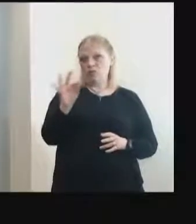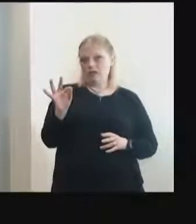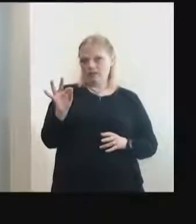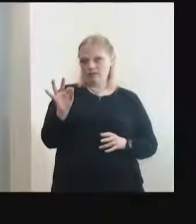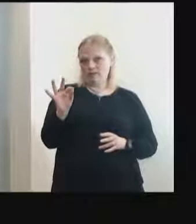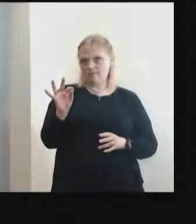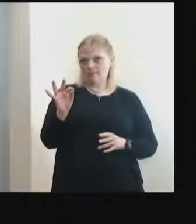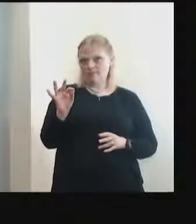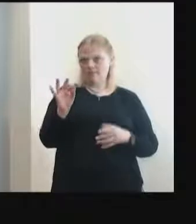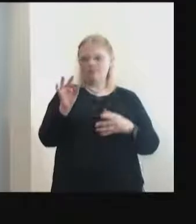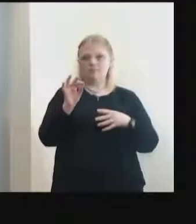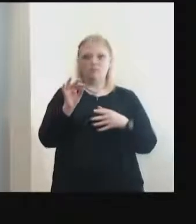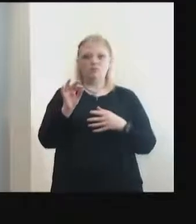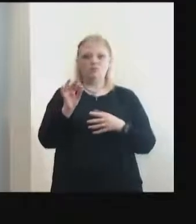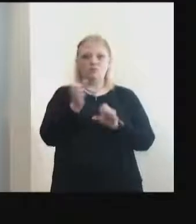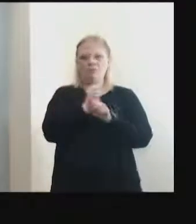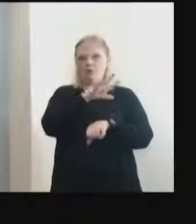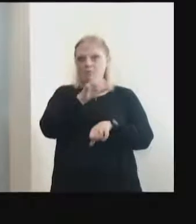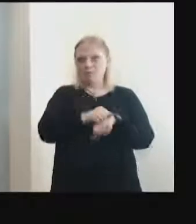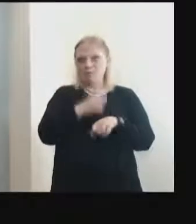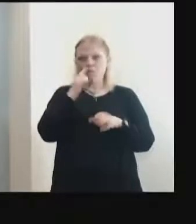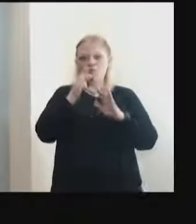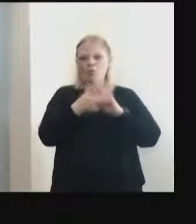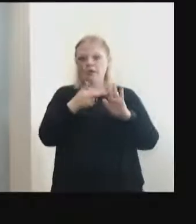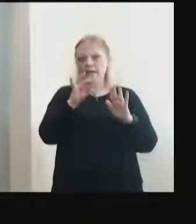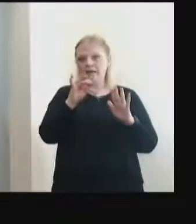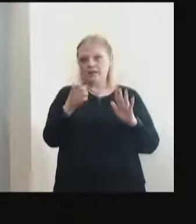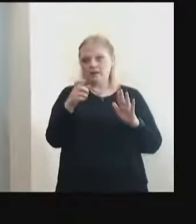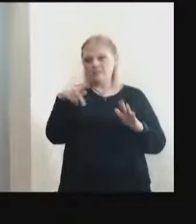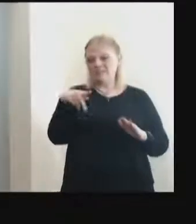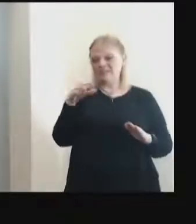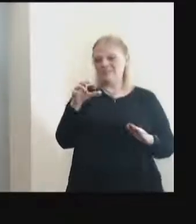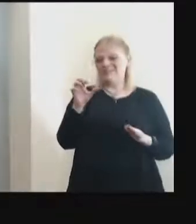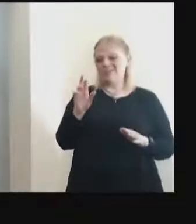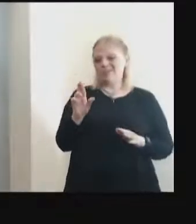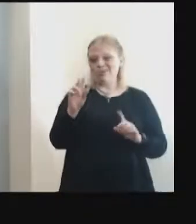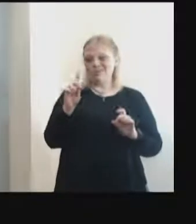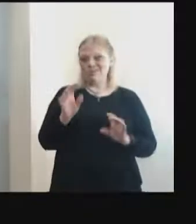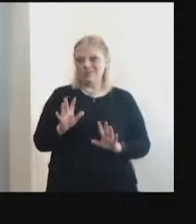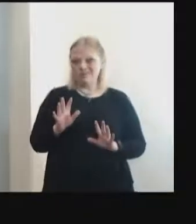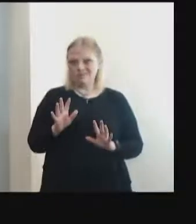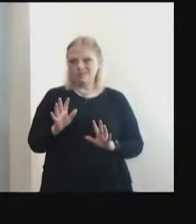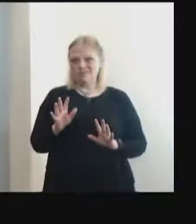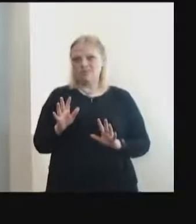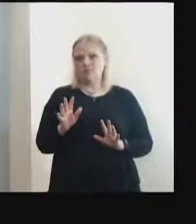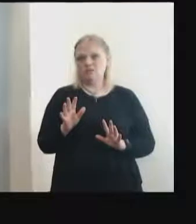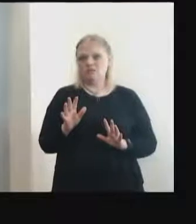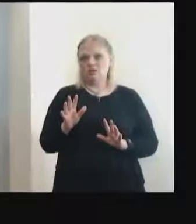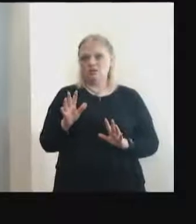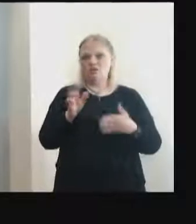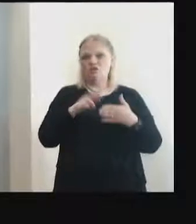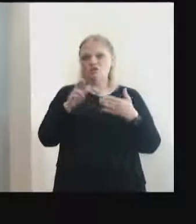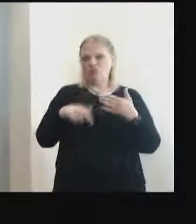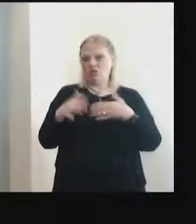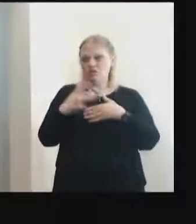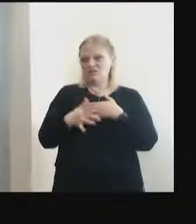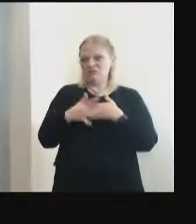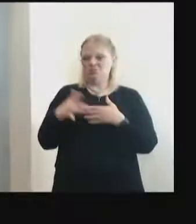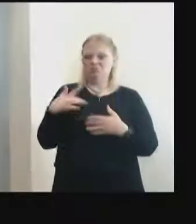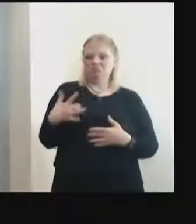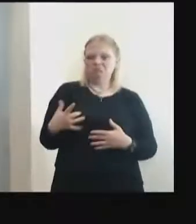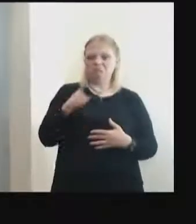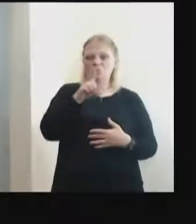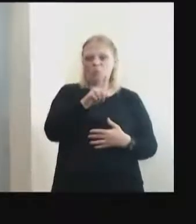716-858-2929. You can schedule a diagnostic PCR test. And then we have those results available usually between